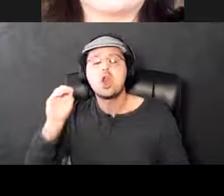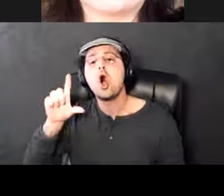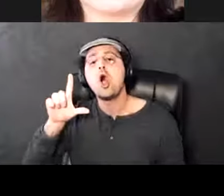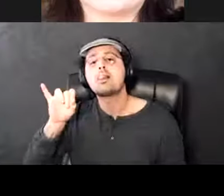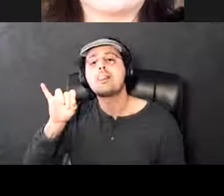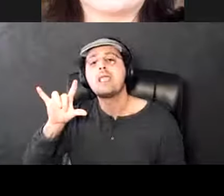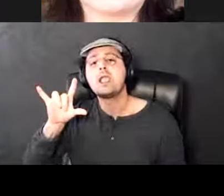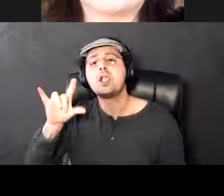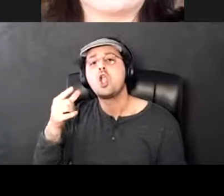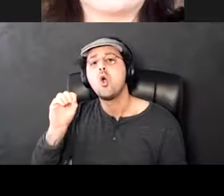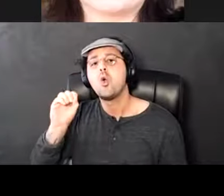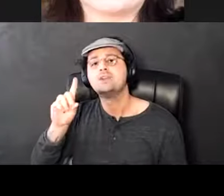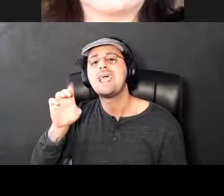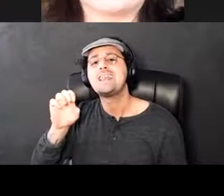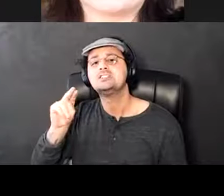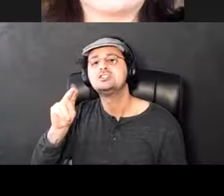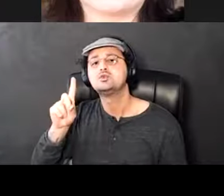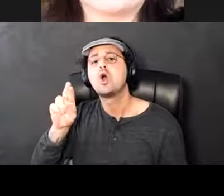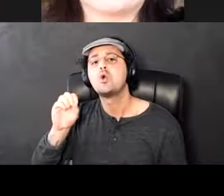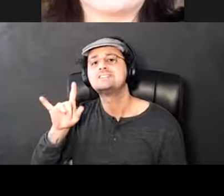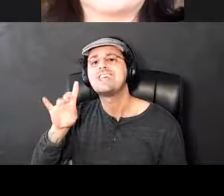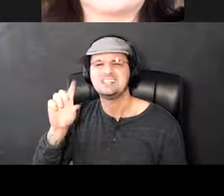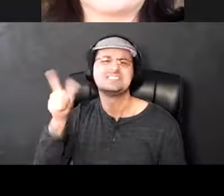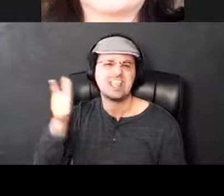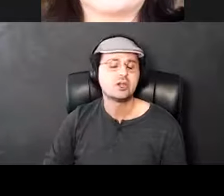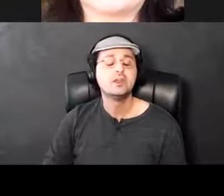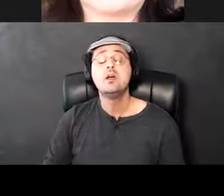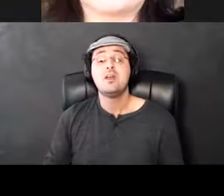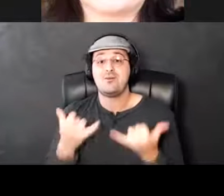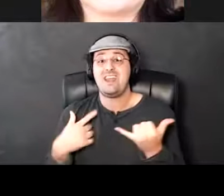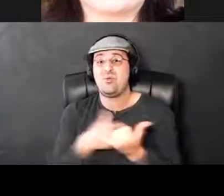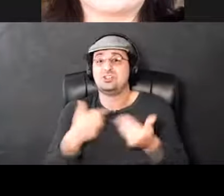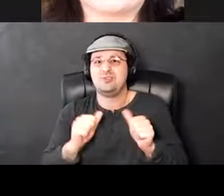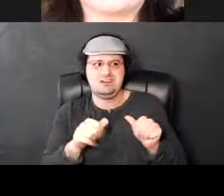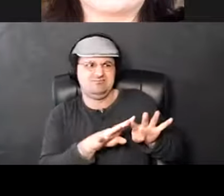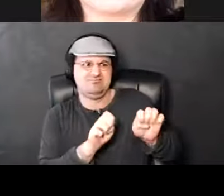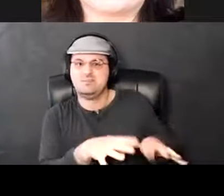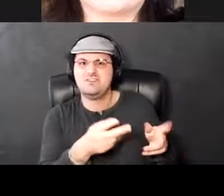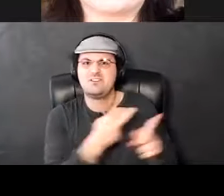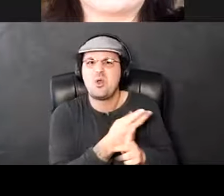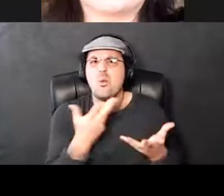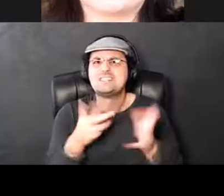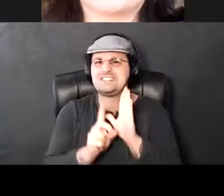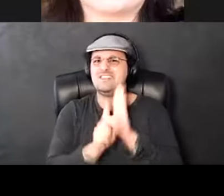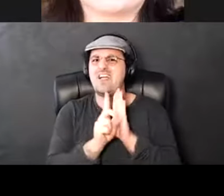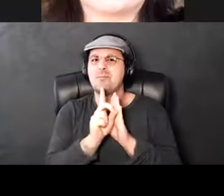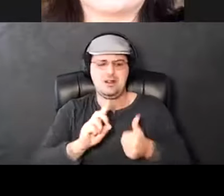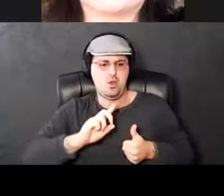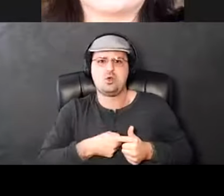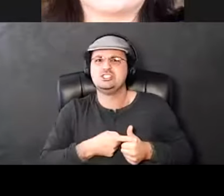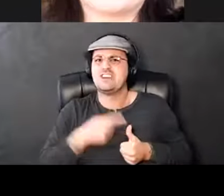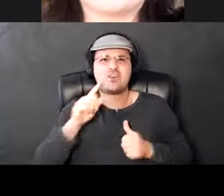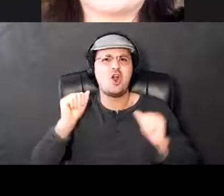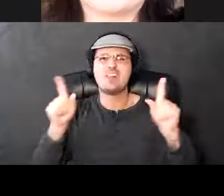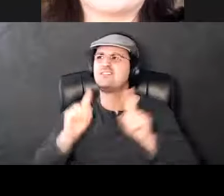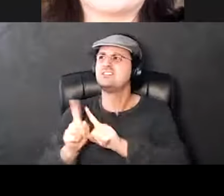And one of the big questions is that we're trying to address is, what are the developmental origins of all this diversity?